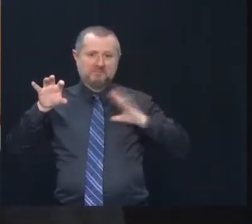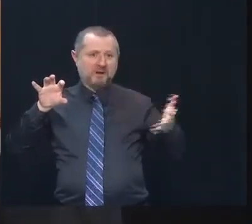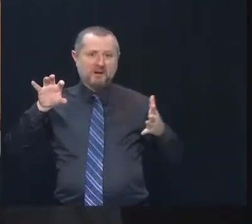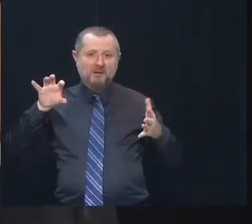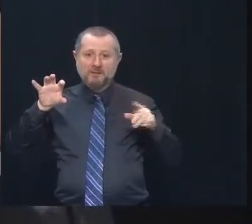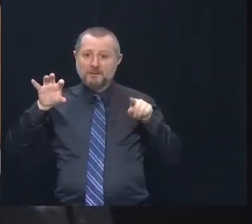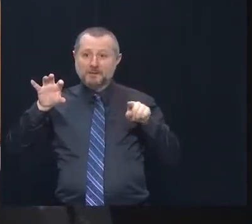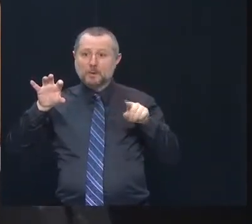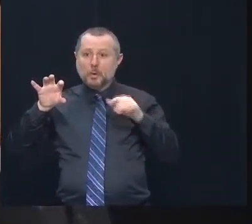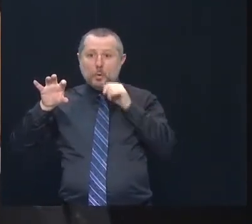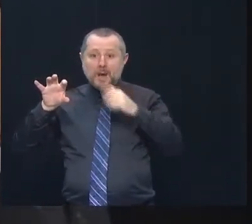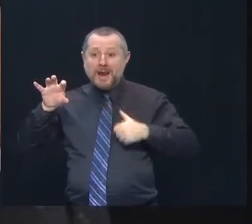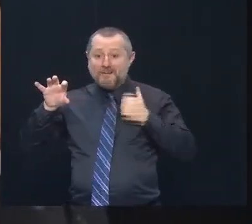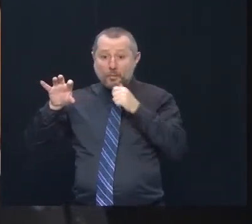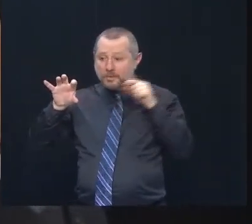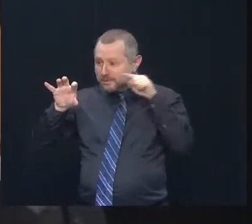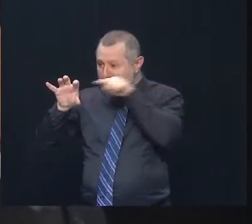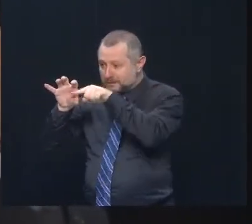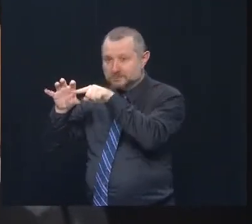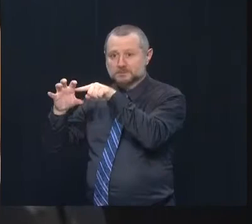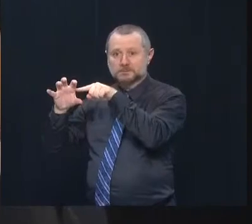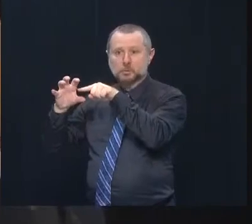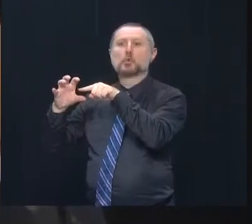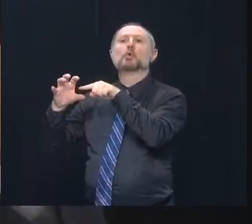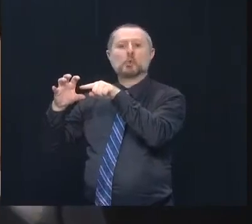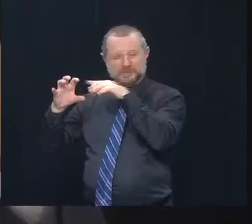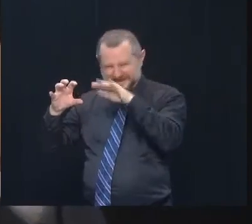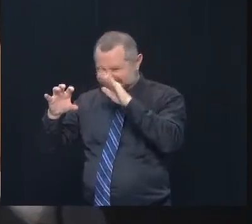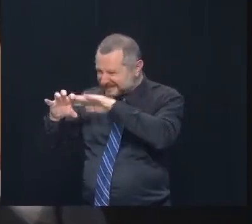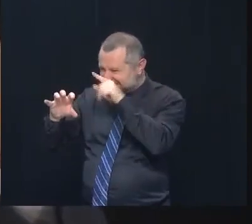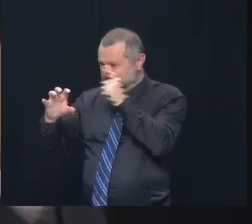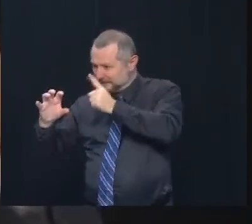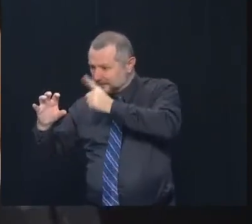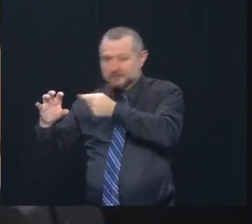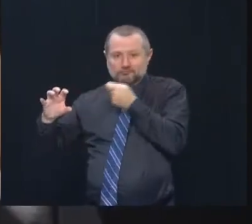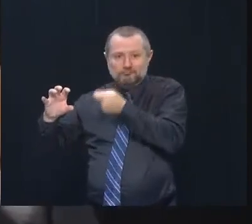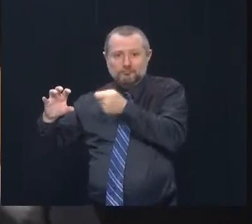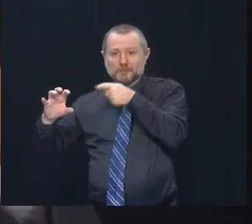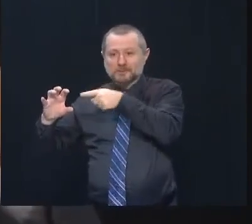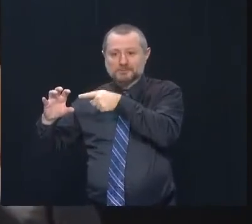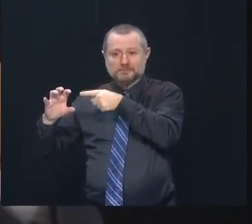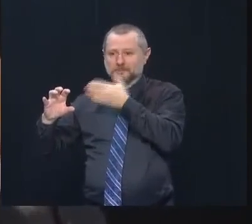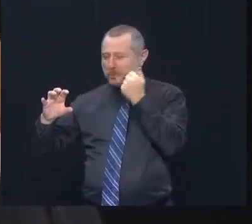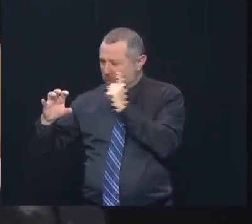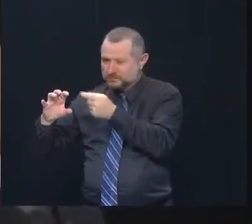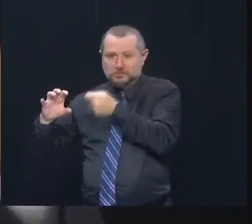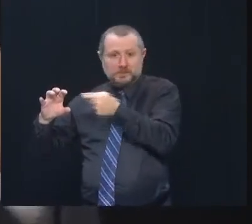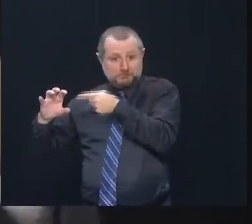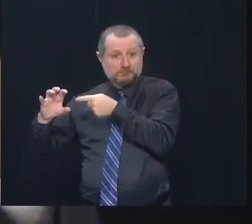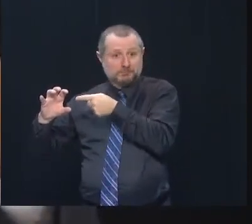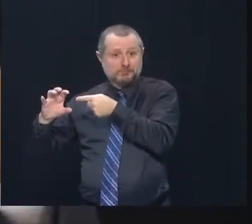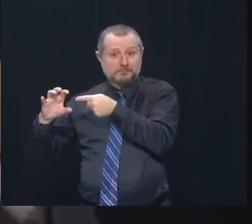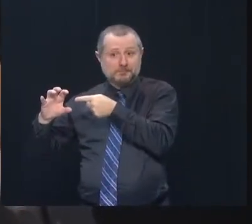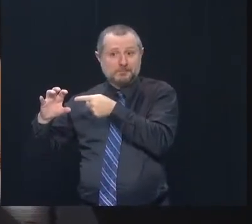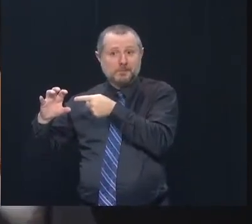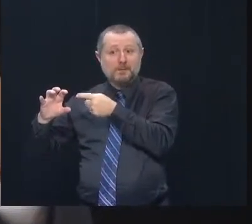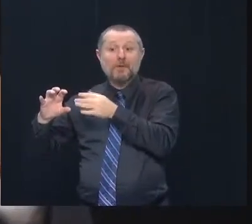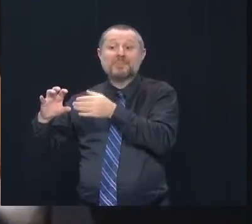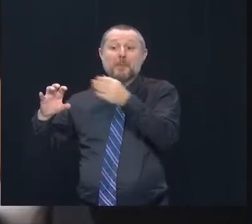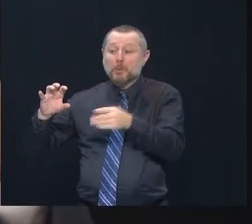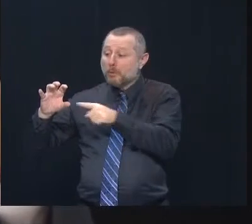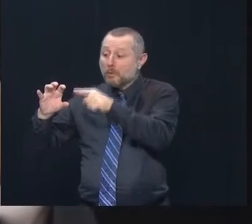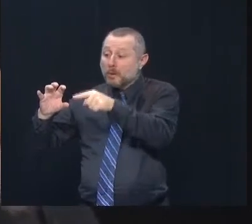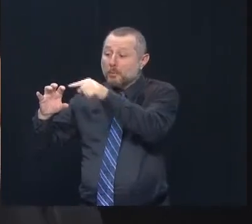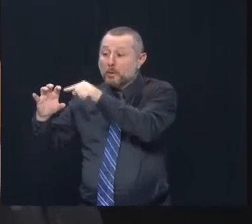But tell those people in that area, you're not fine. Beware. Your neighbor may be